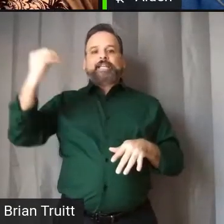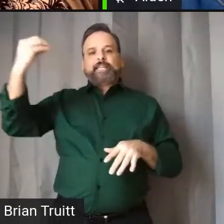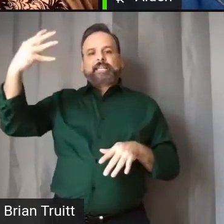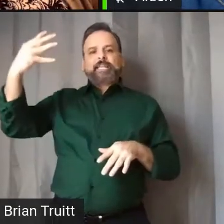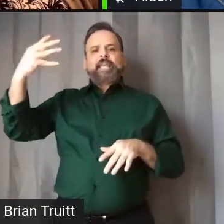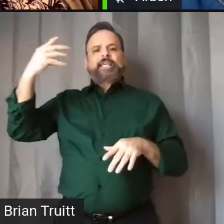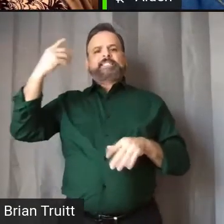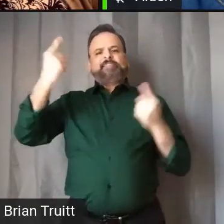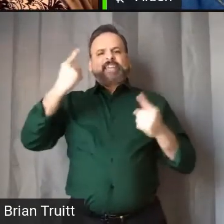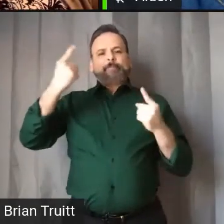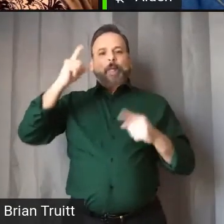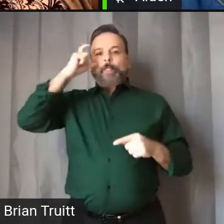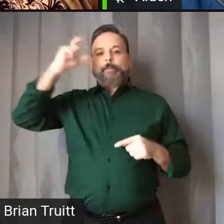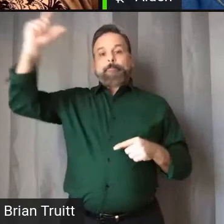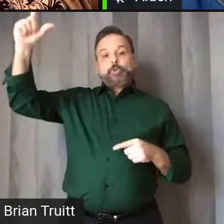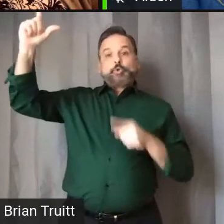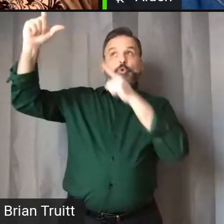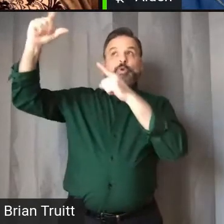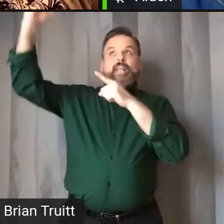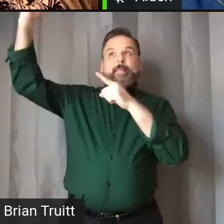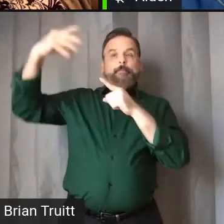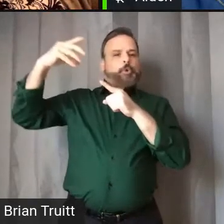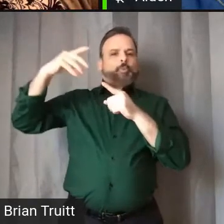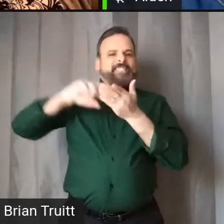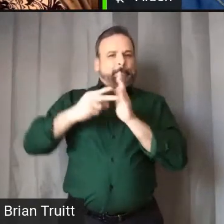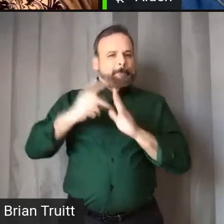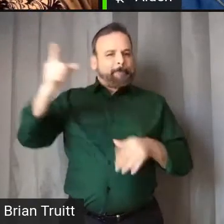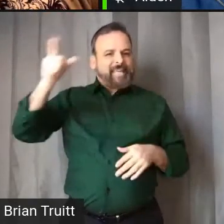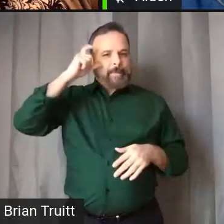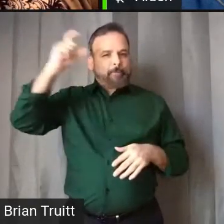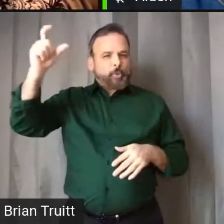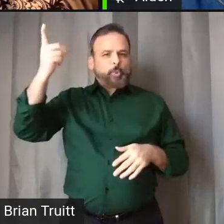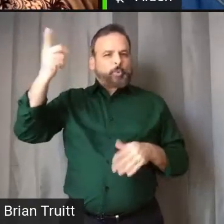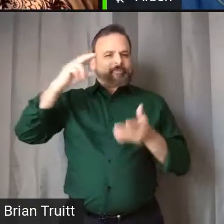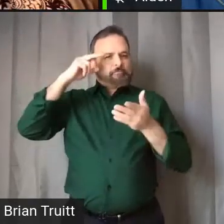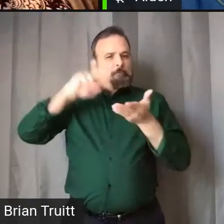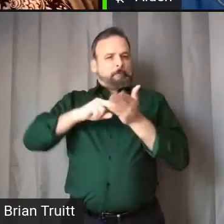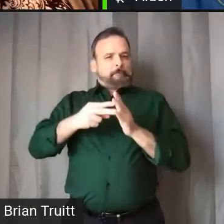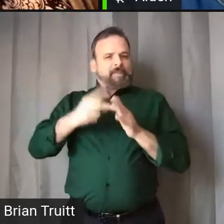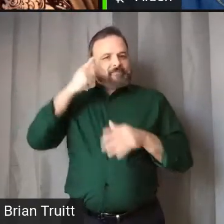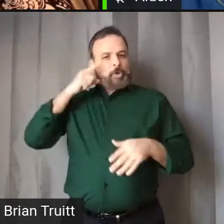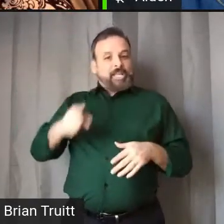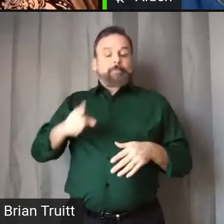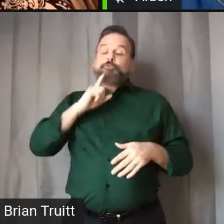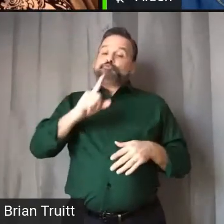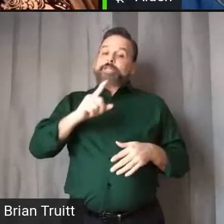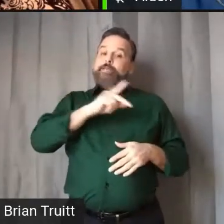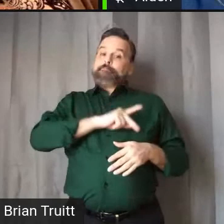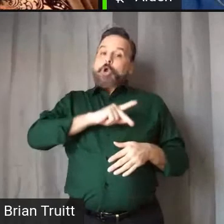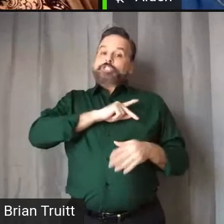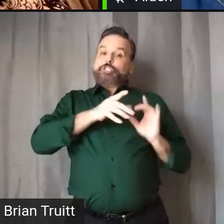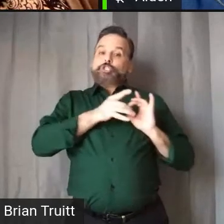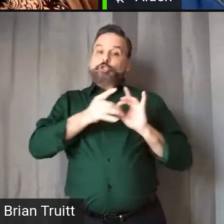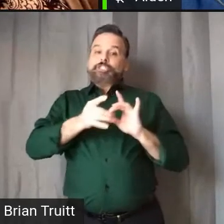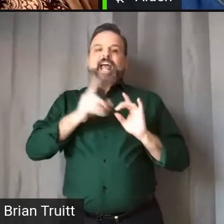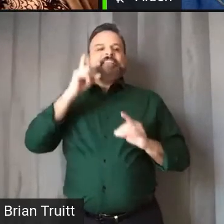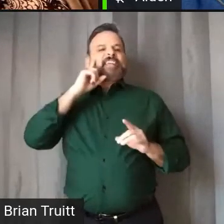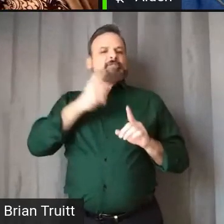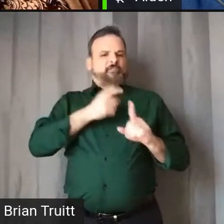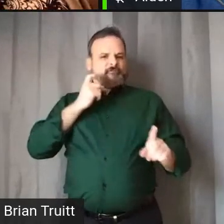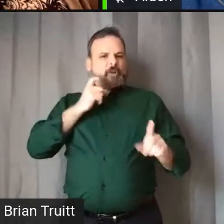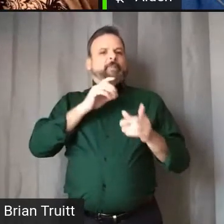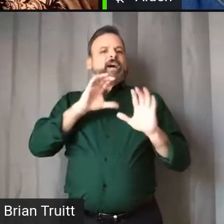the moon and what does the moon mean to him? And these very personal associations, which I think kind of came out of a class I took at this summer